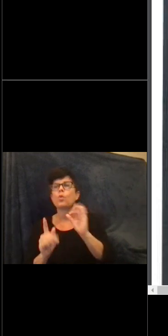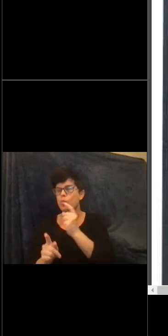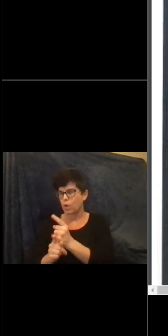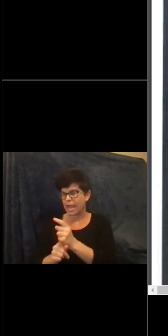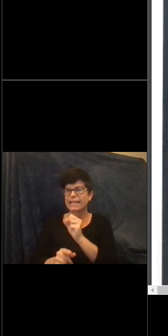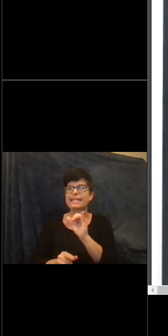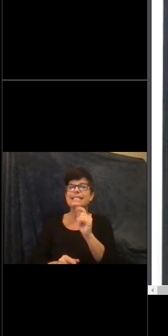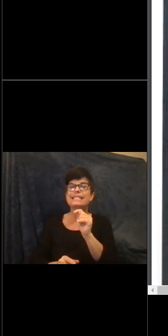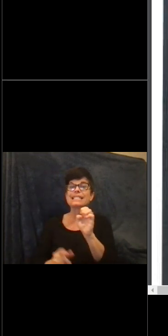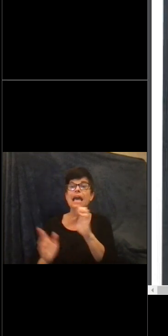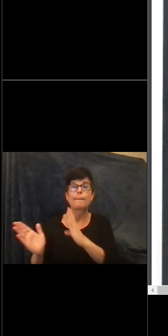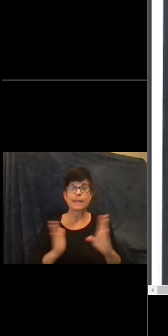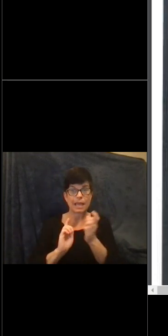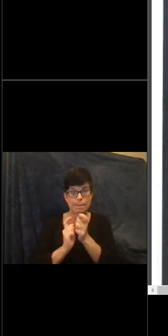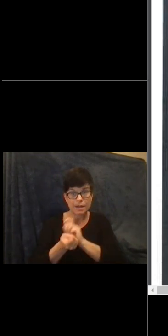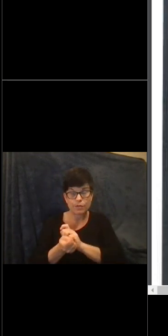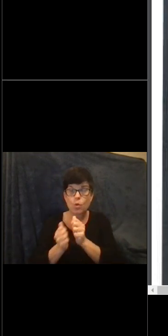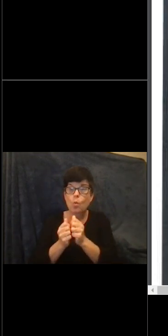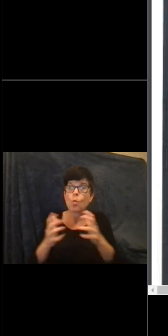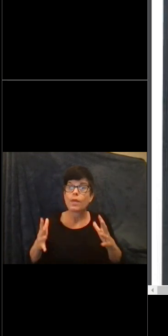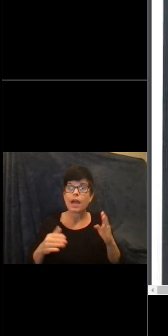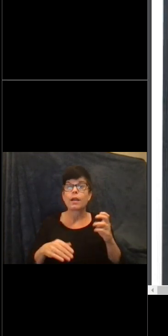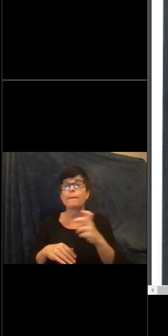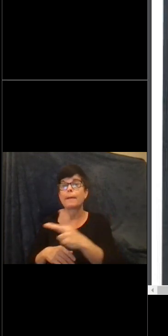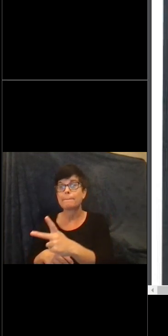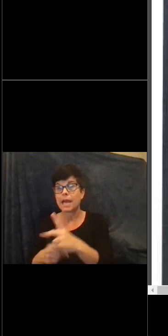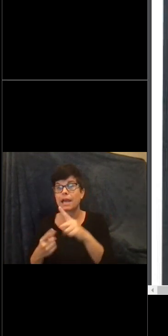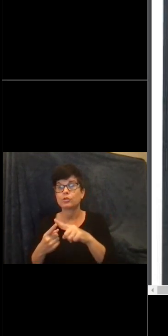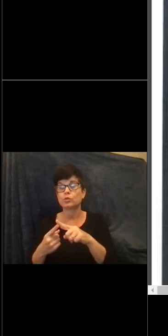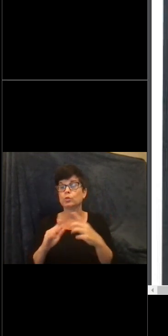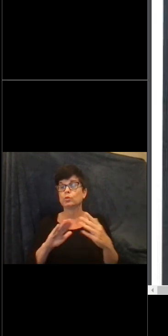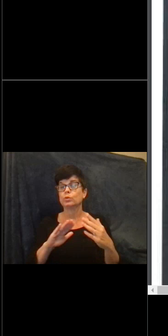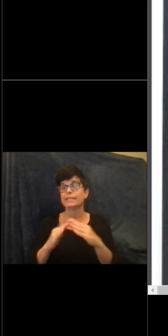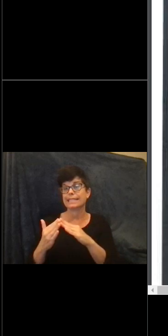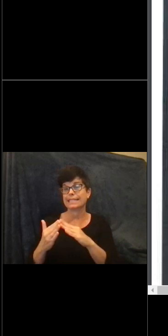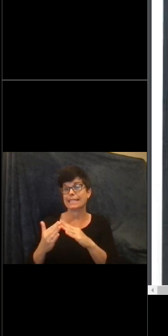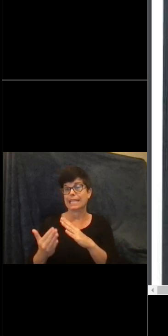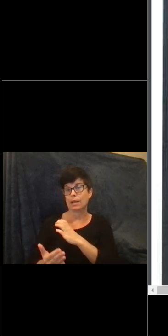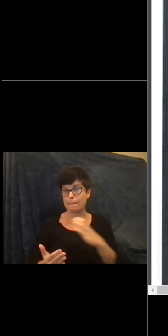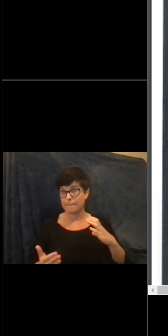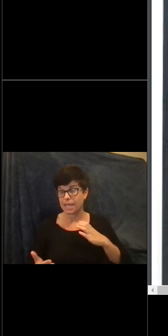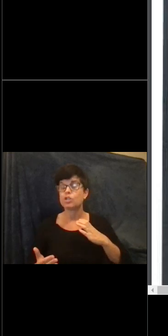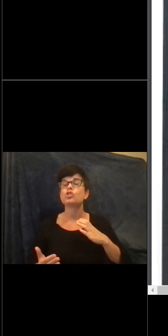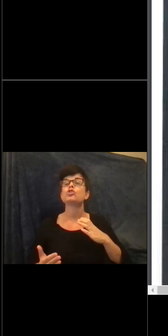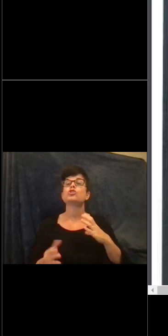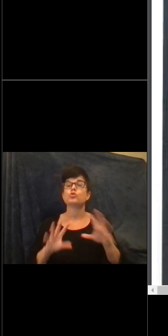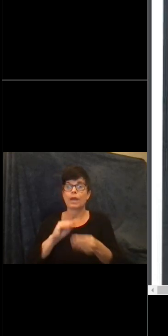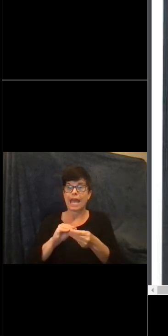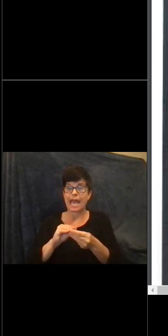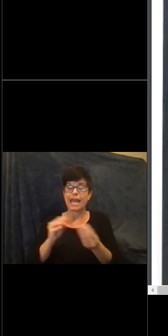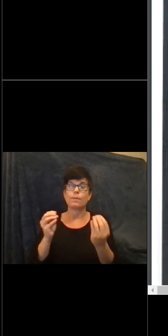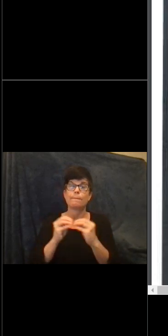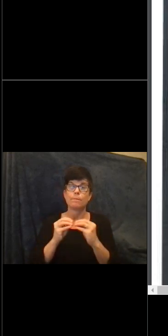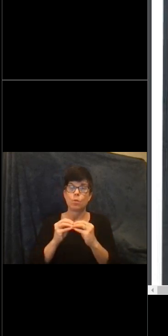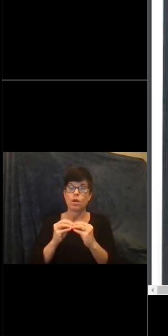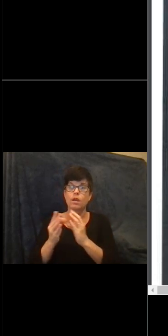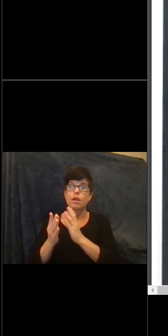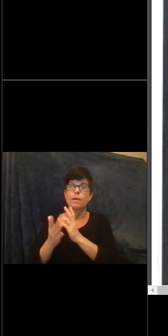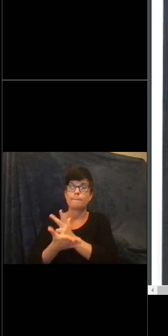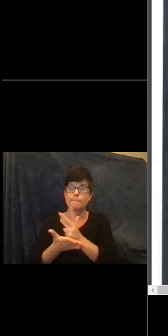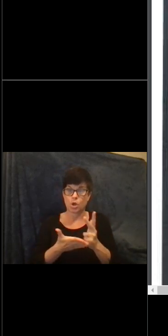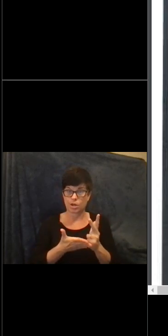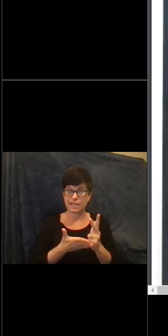occur without coming back before the city commission to implement additional parking. Okay.